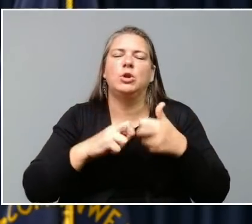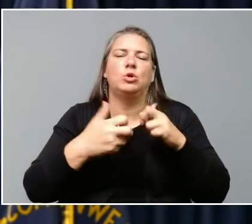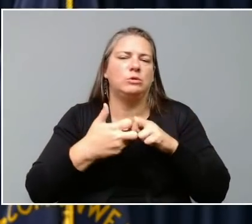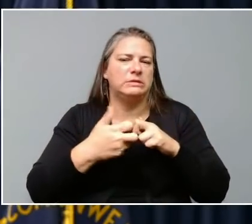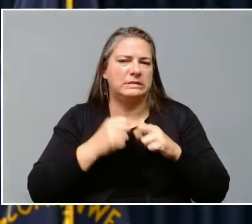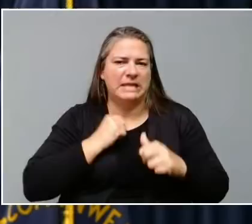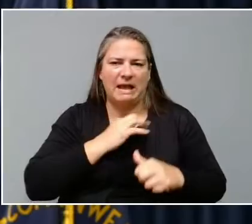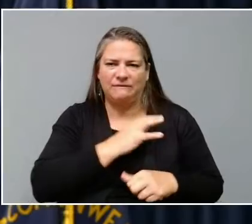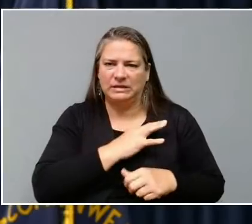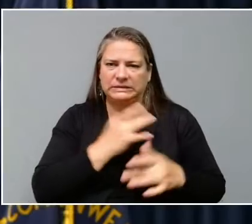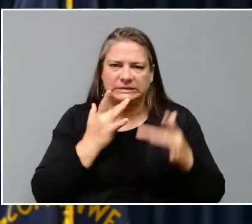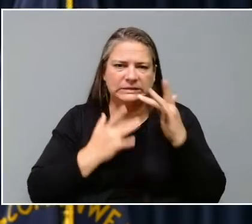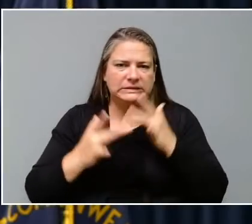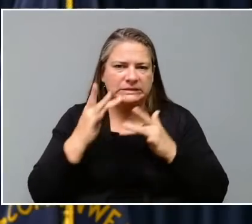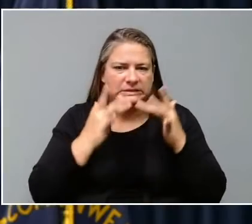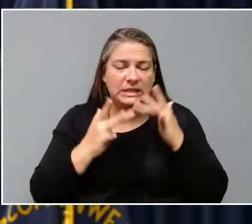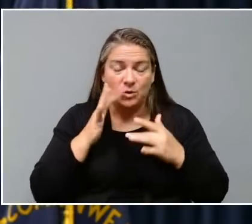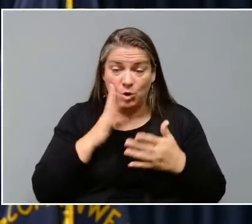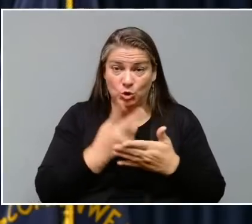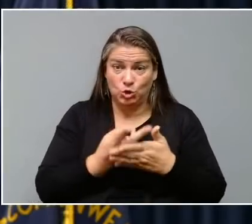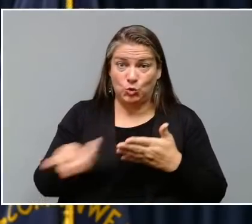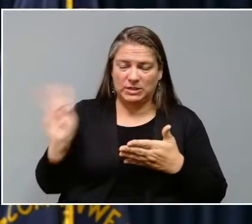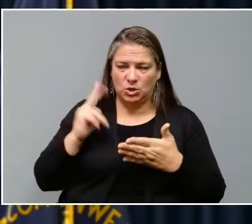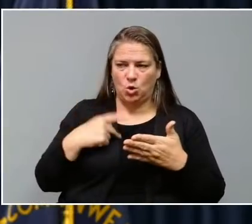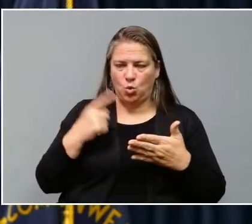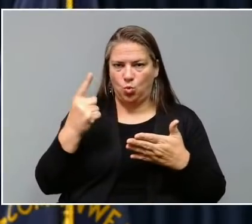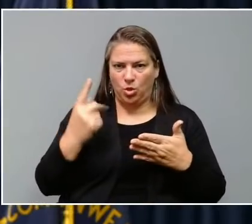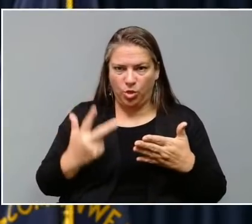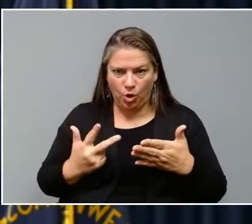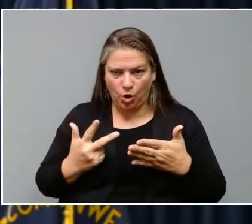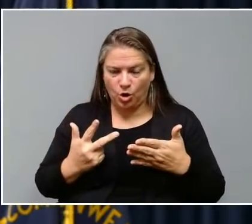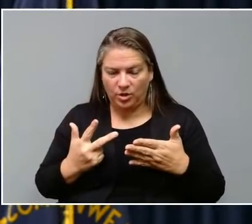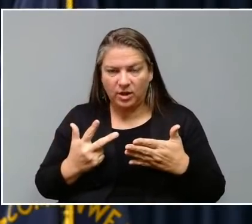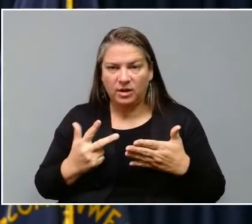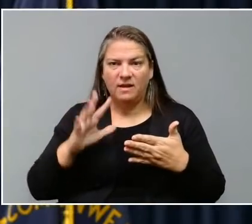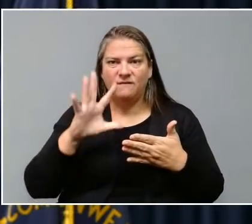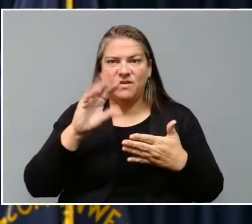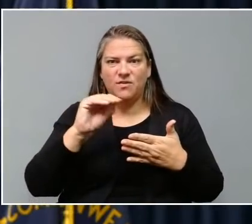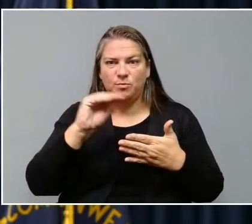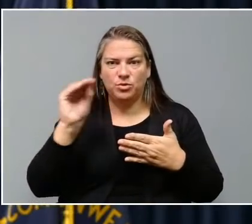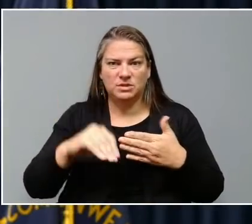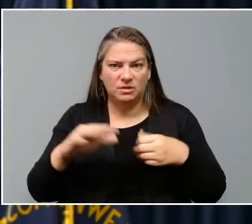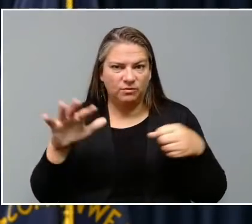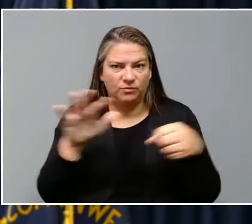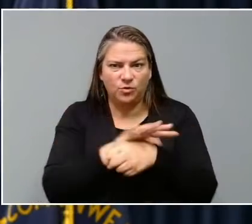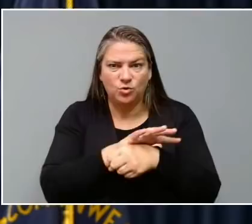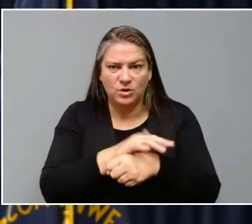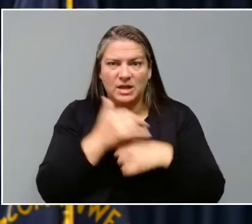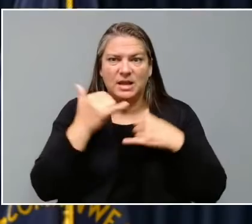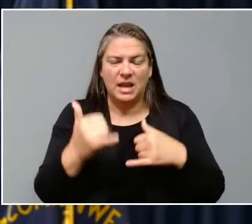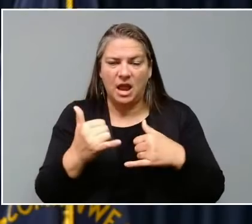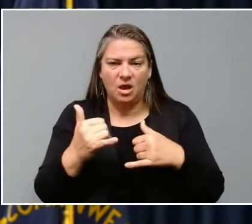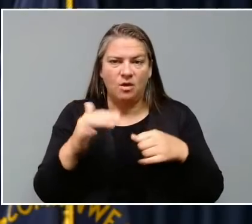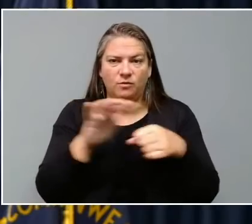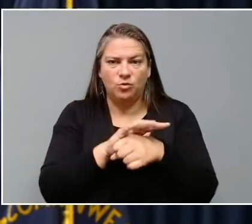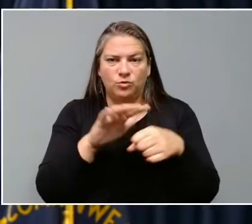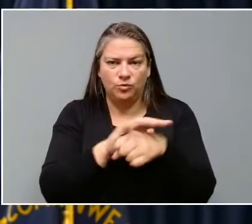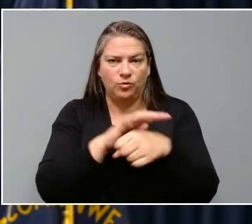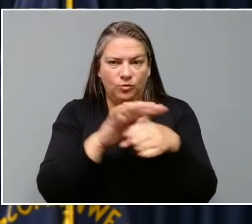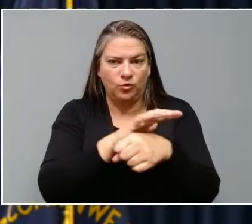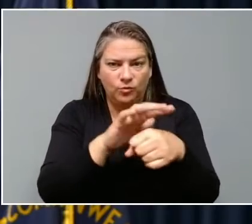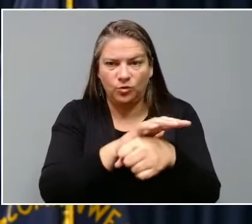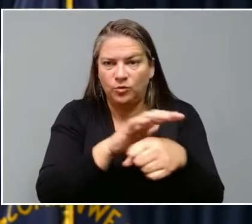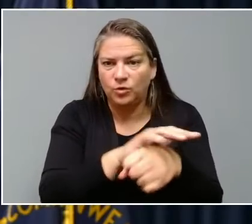that we were at 1/3, and then we almost immediately went to 50%. These numbers are growing every day. We've got so many